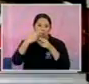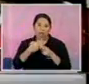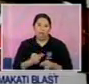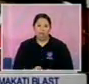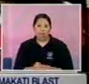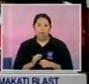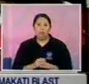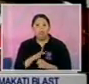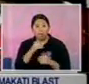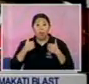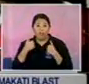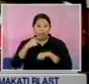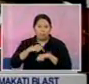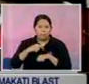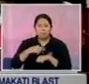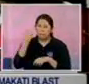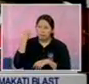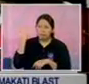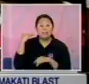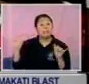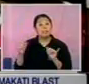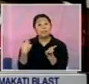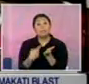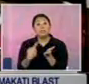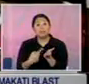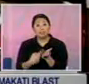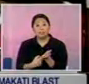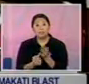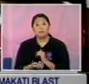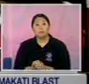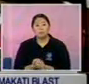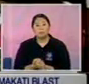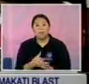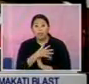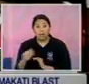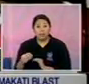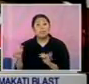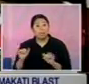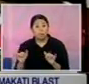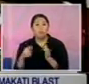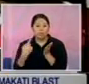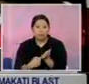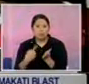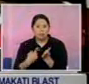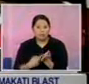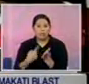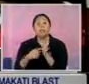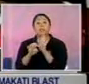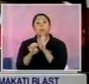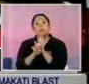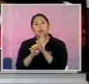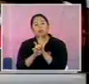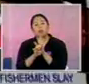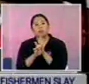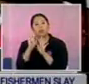there were times in the past, no, that this was also the discussion, no? And in fact, we've been discussing kung halimbawa maglalabas